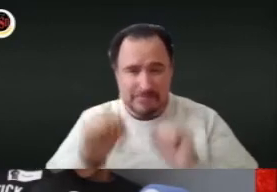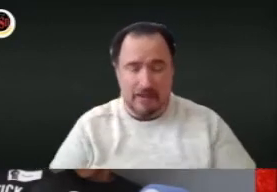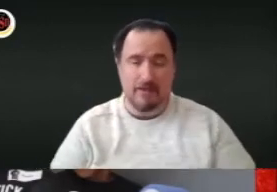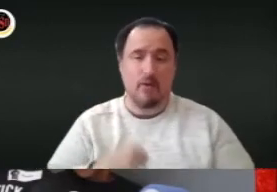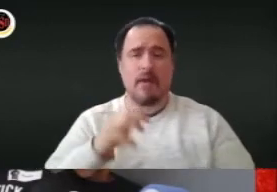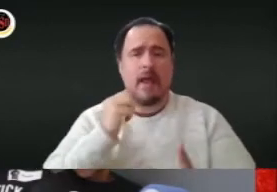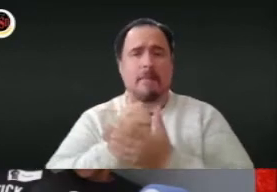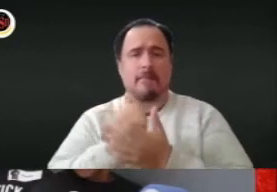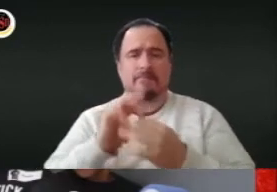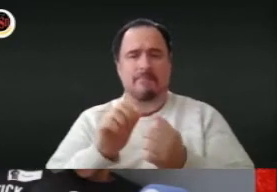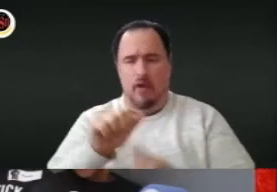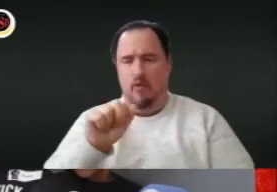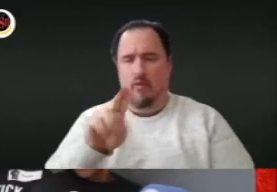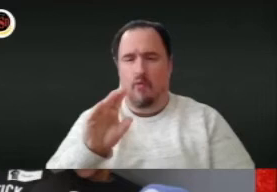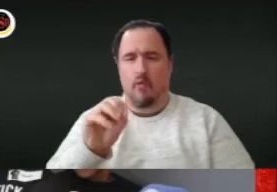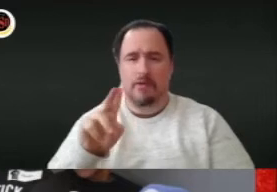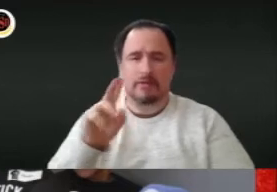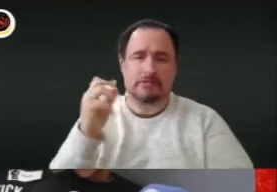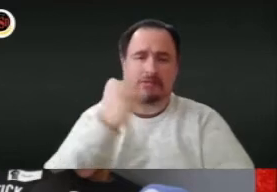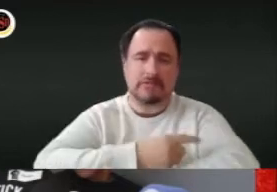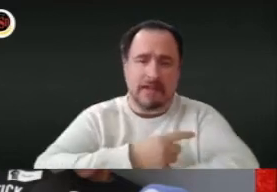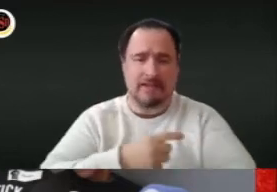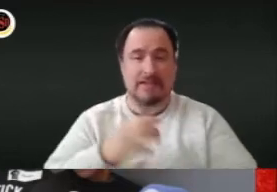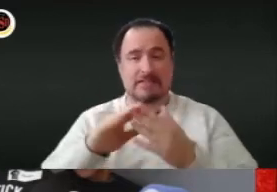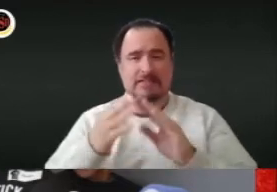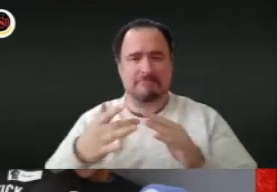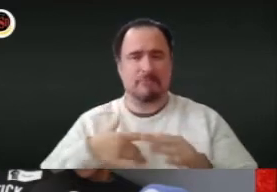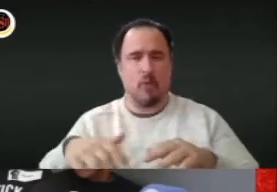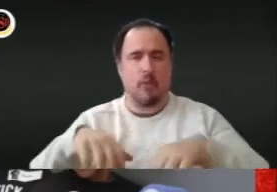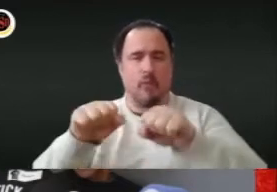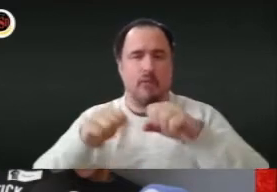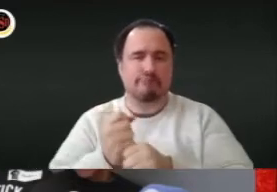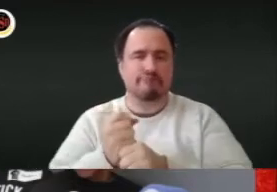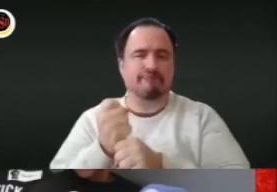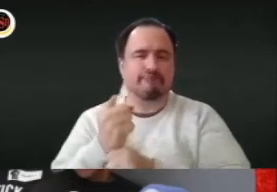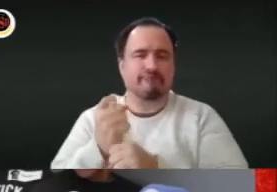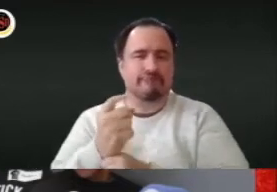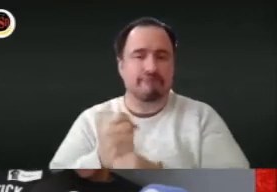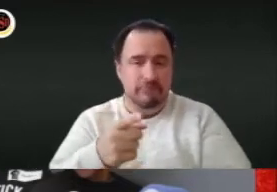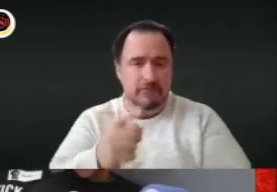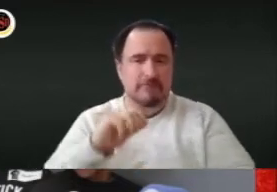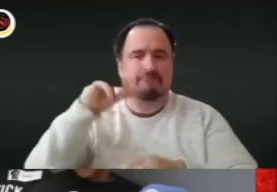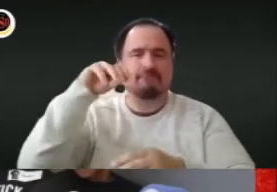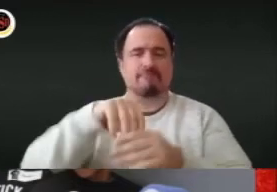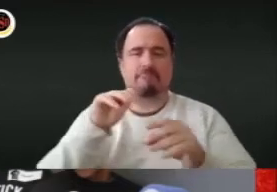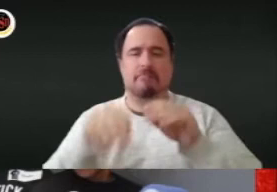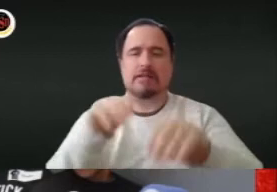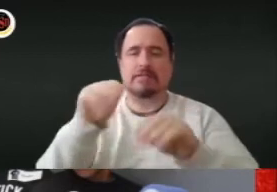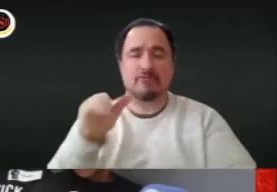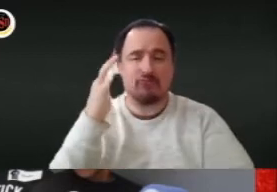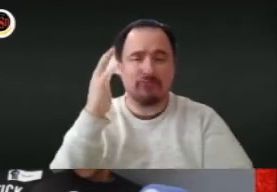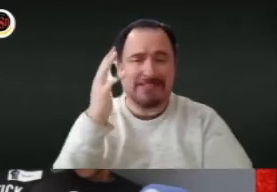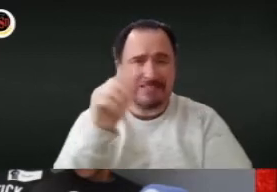are many different places that you can help out. Like Arbor Day, you can plant